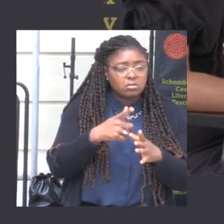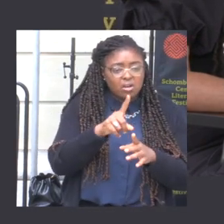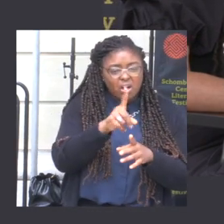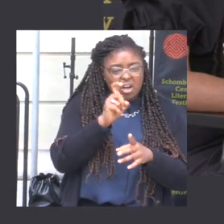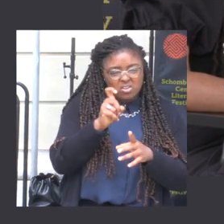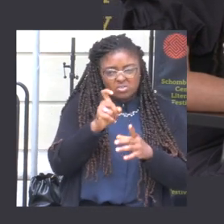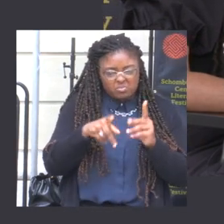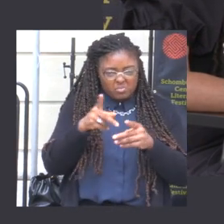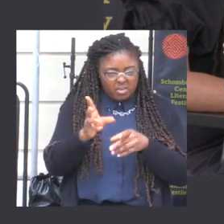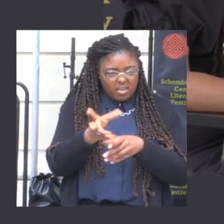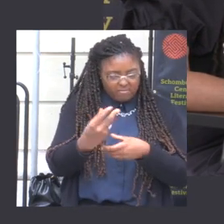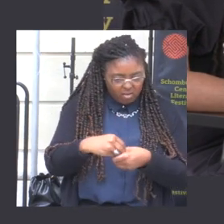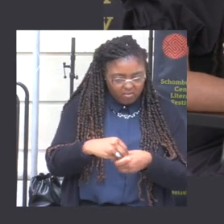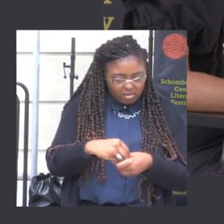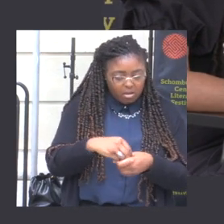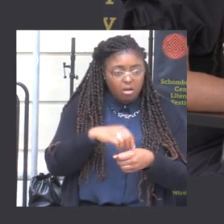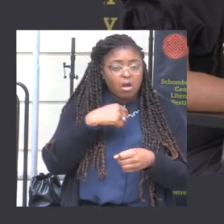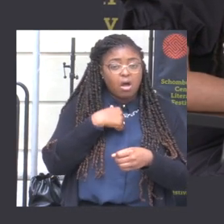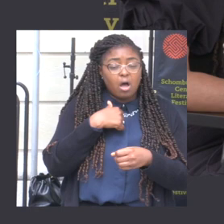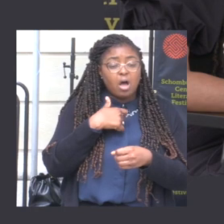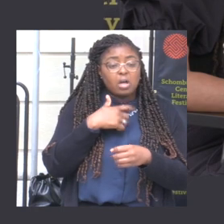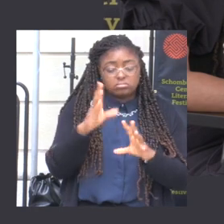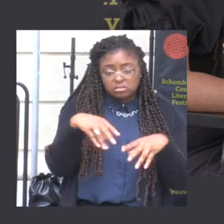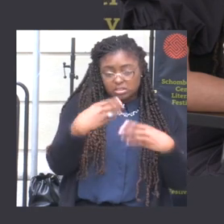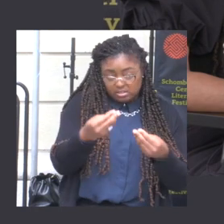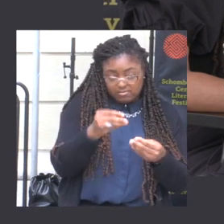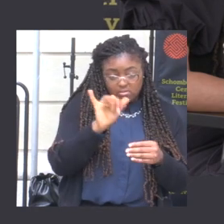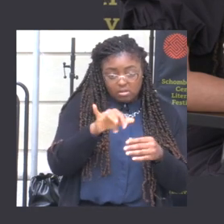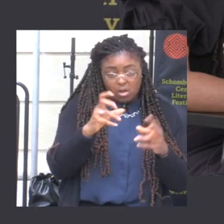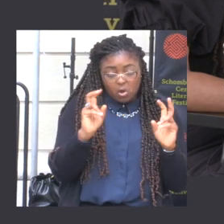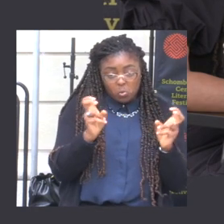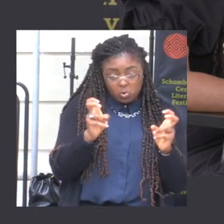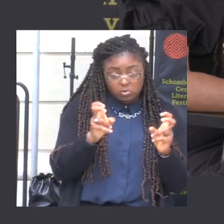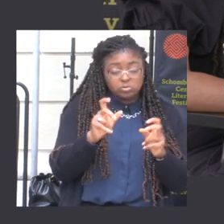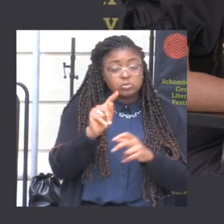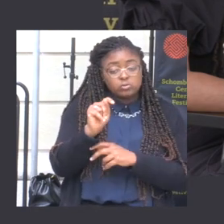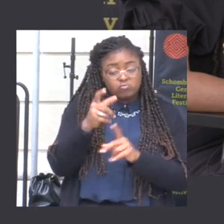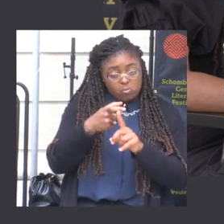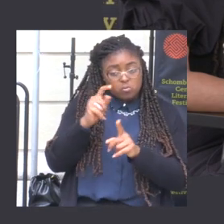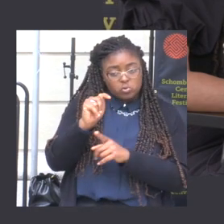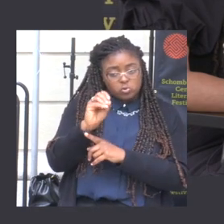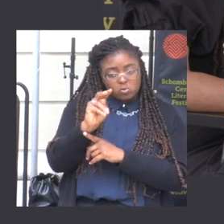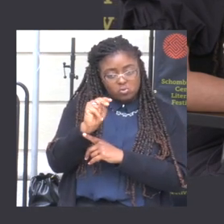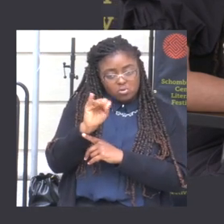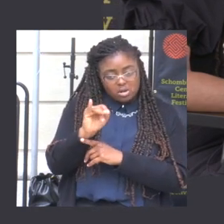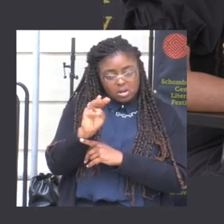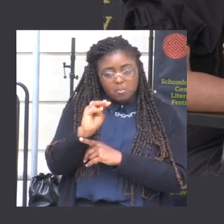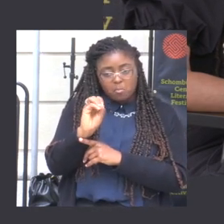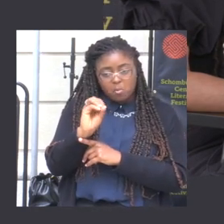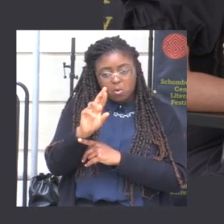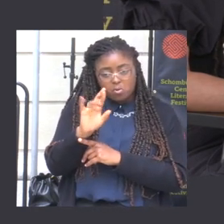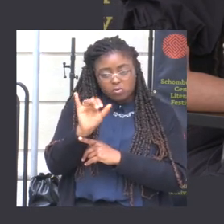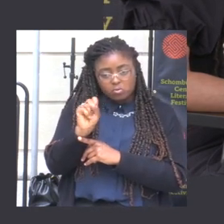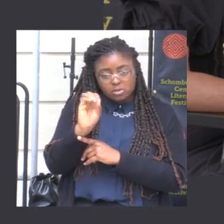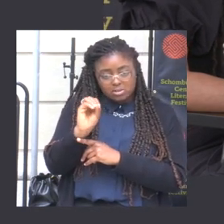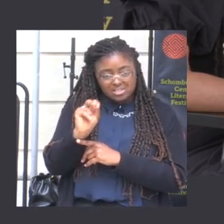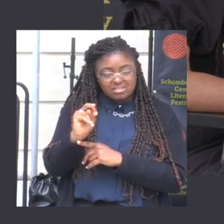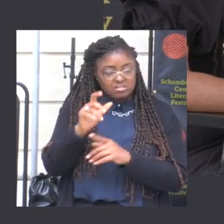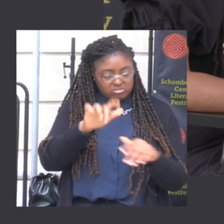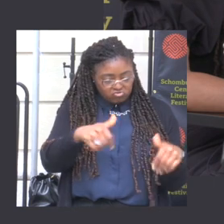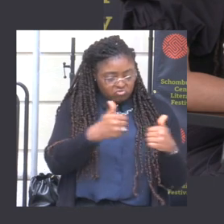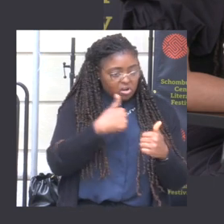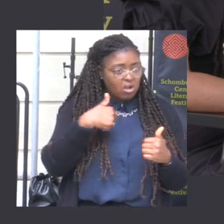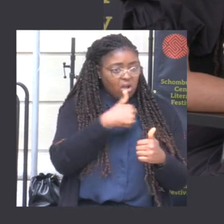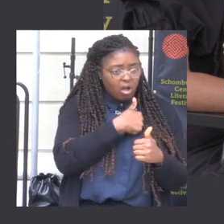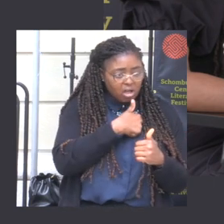I shared this quote by Toni Morrison in which he challenges us to think about what our lives would look like without racism. What if we